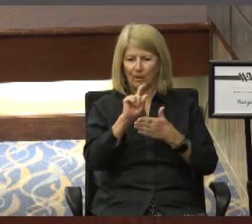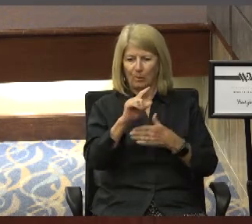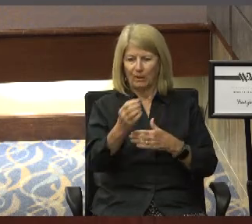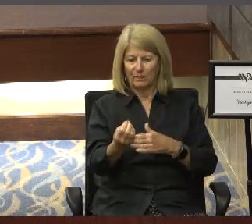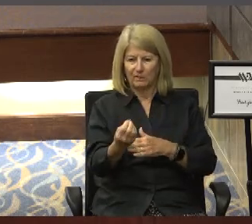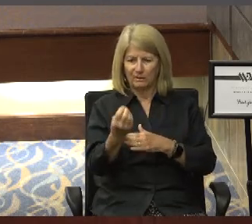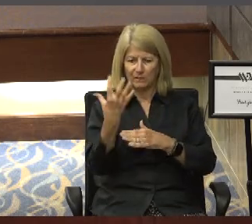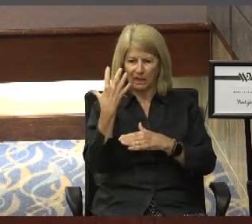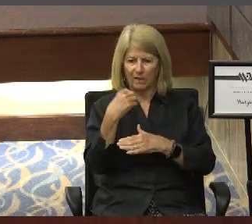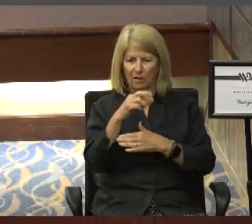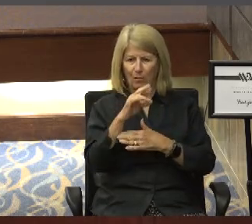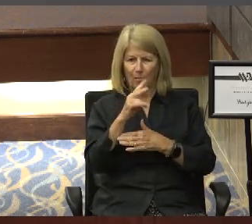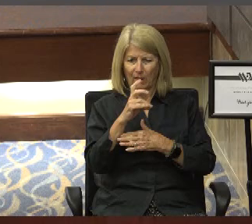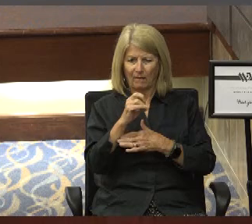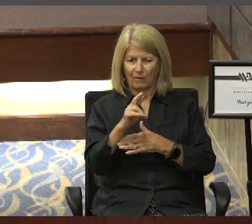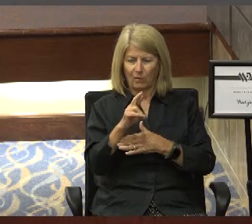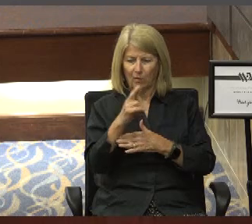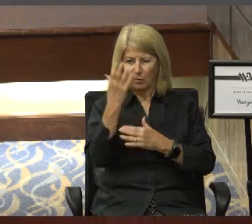Riverfront District slide,